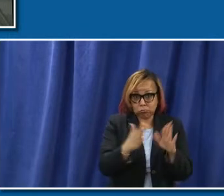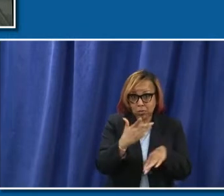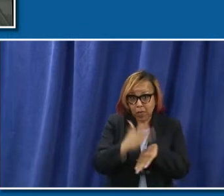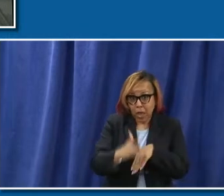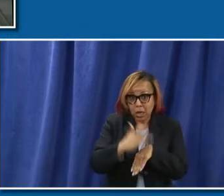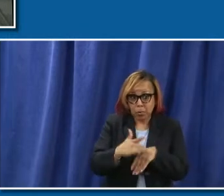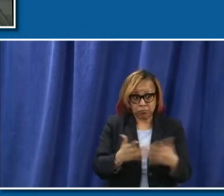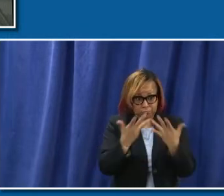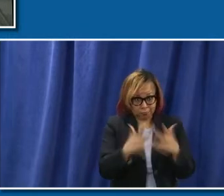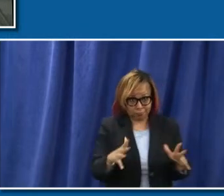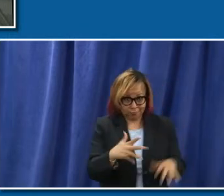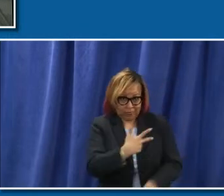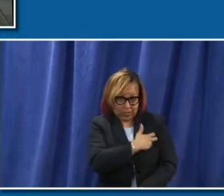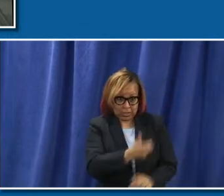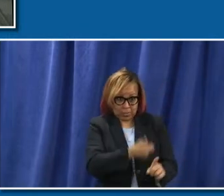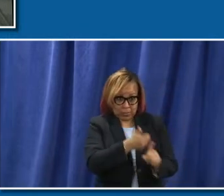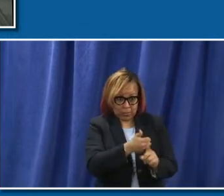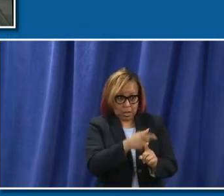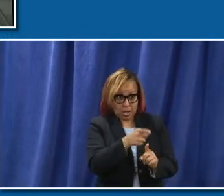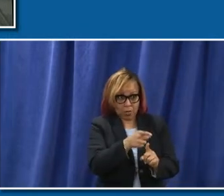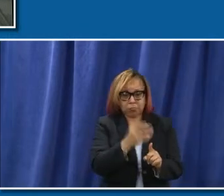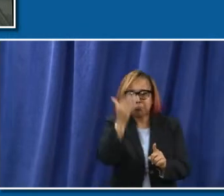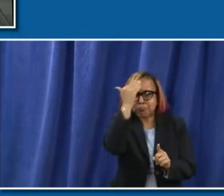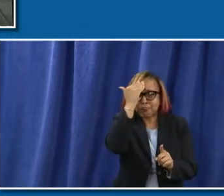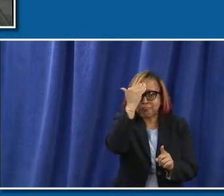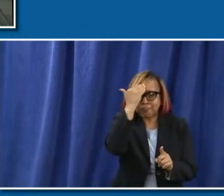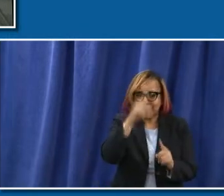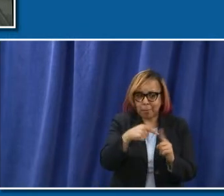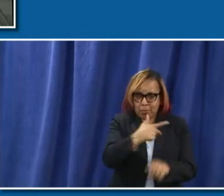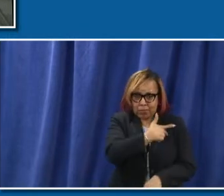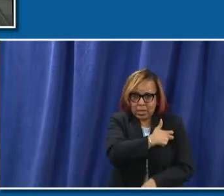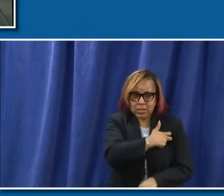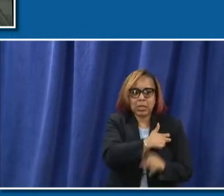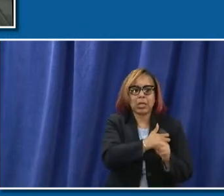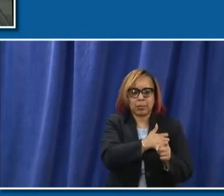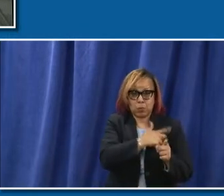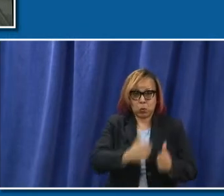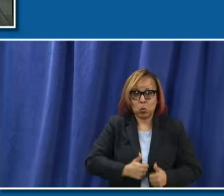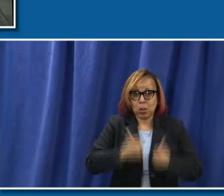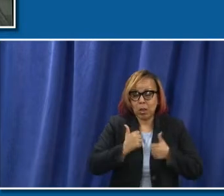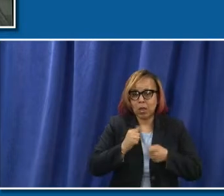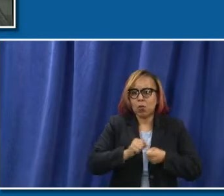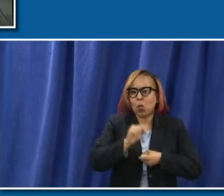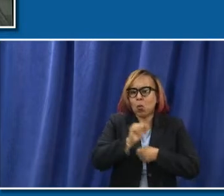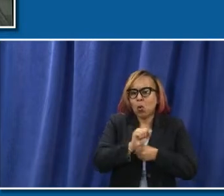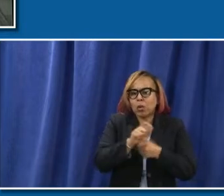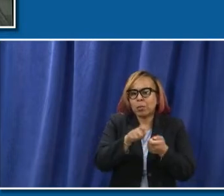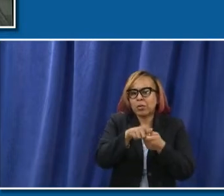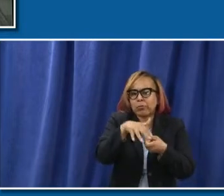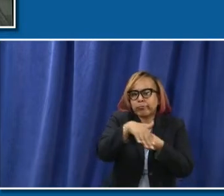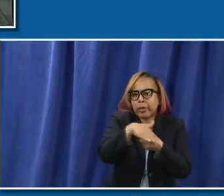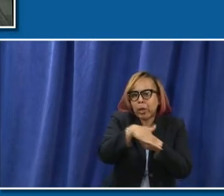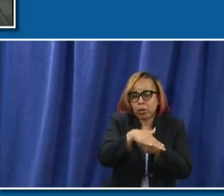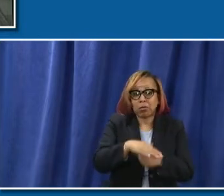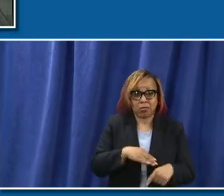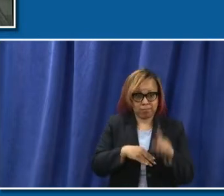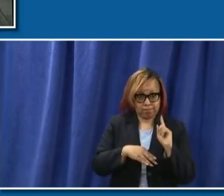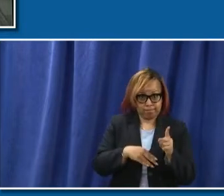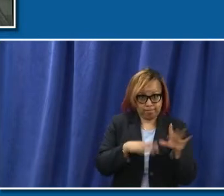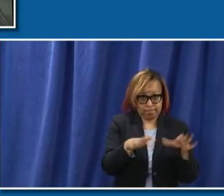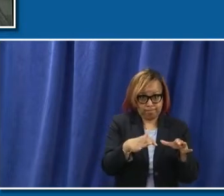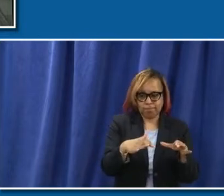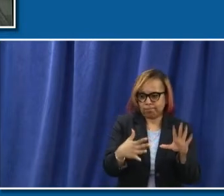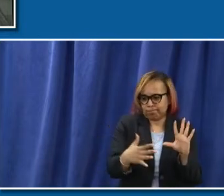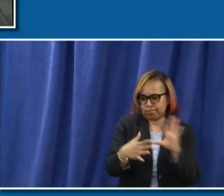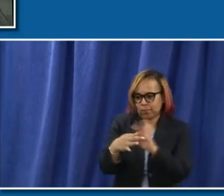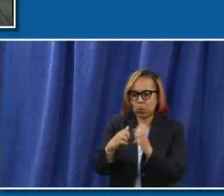who have gotten the vaccine themselves and are knowledgeable about the vaccine, who live or work in a particular zip code. We want to match them